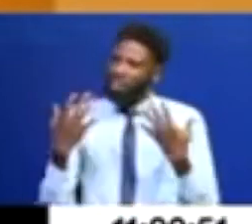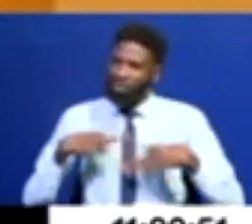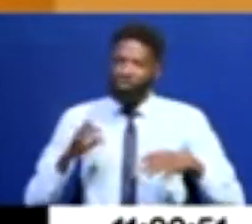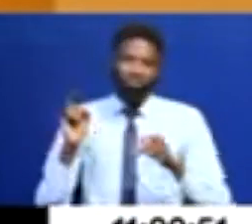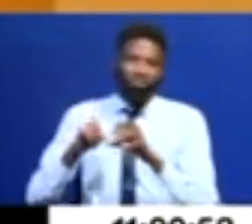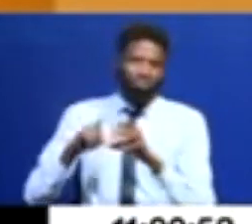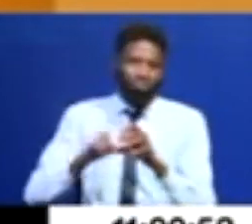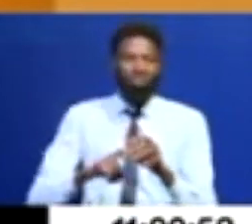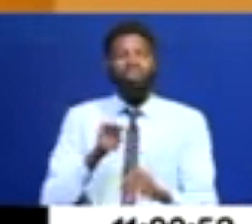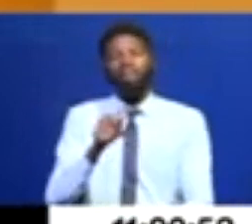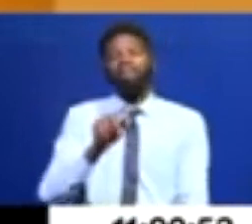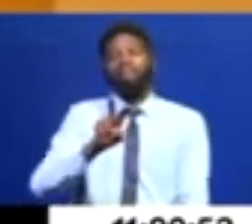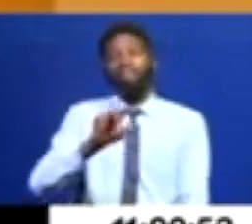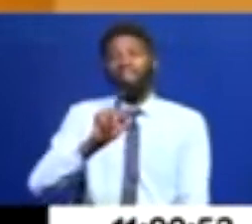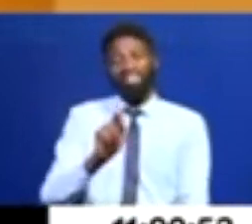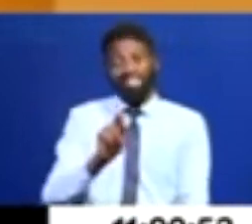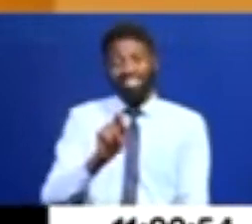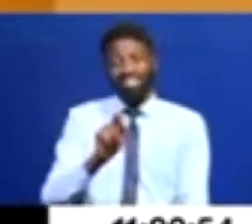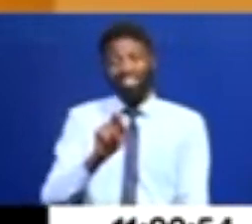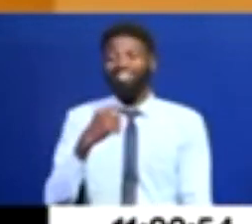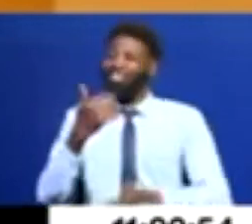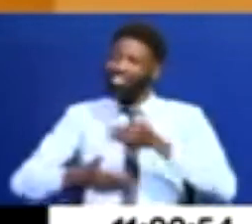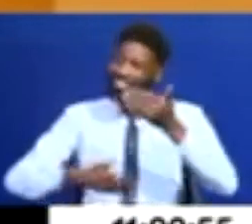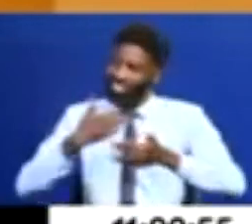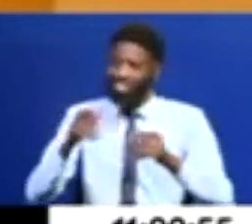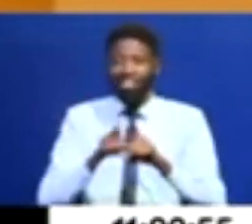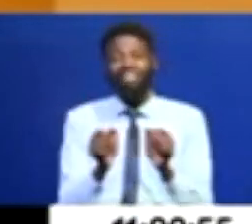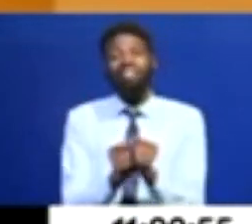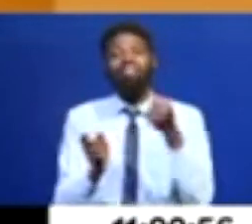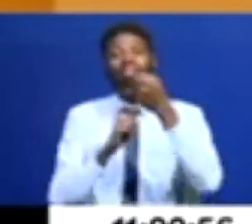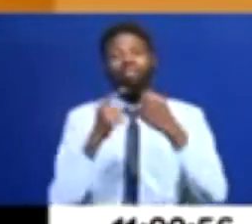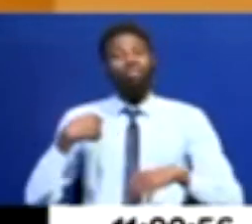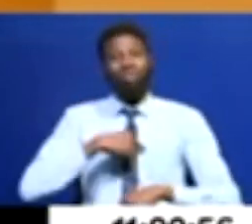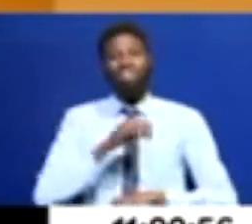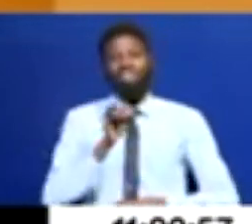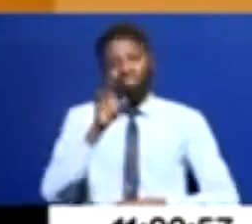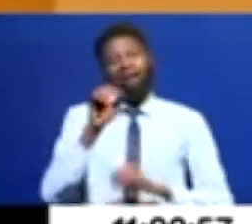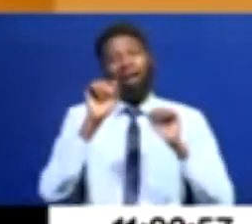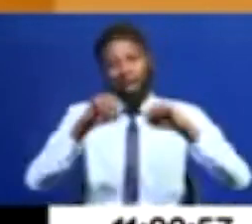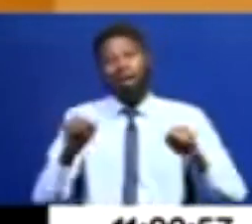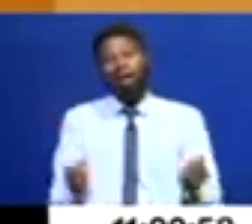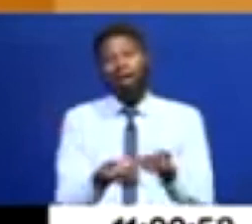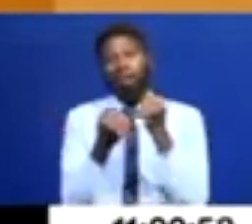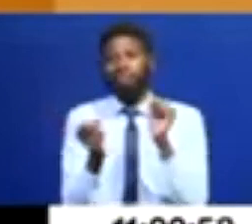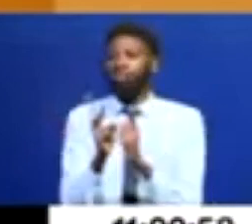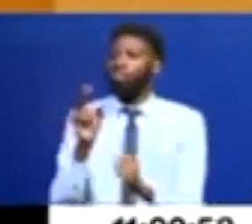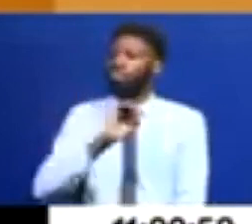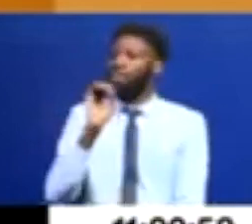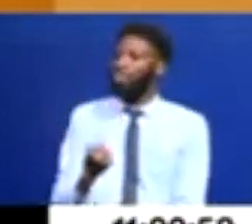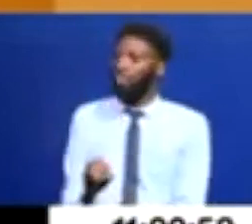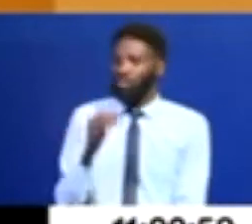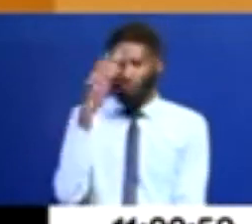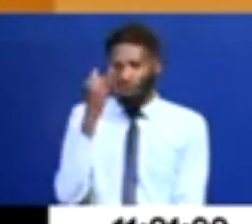net of paying VAT. At the end of the day, instead of remaining at 16, we want it to be a situation where we'll be paying 12% because the tax net